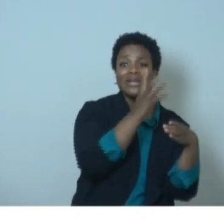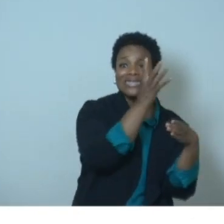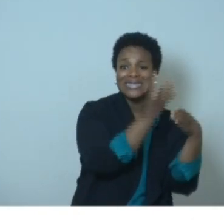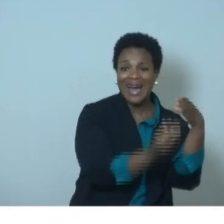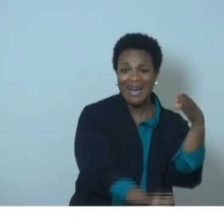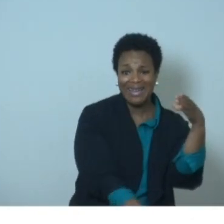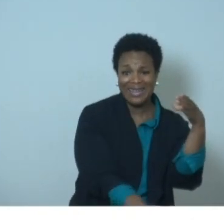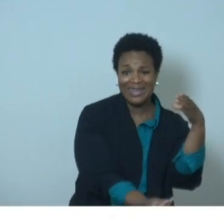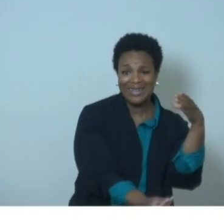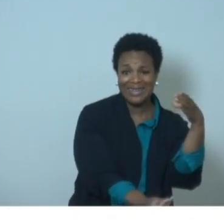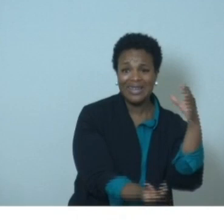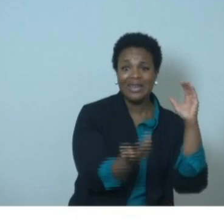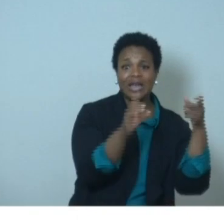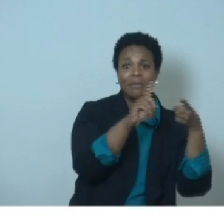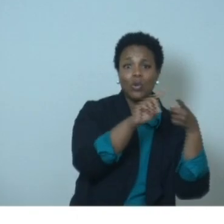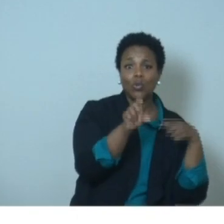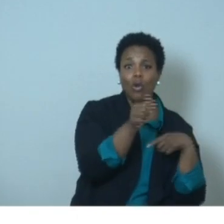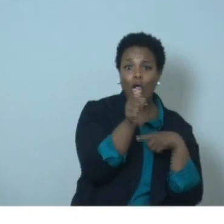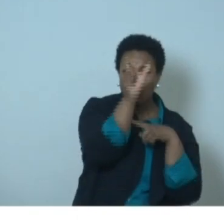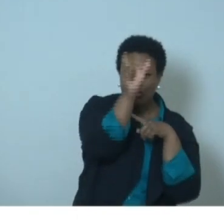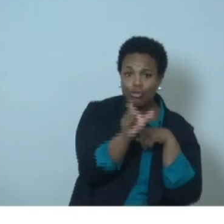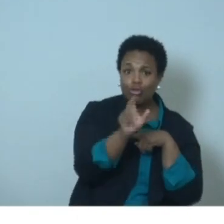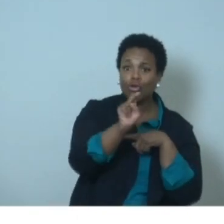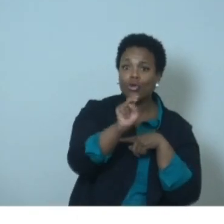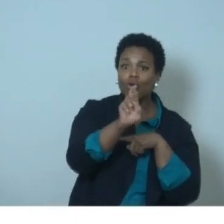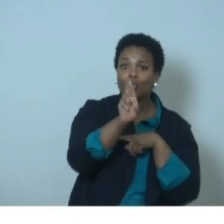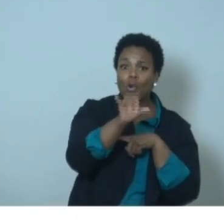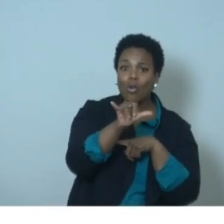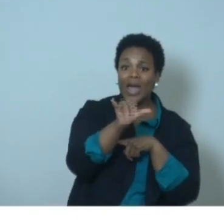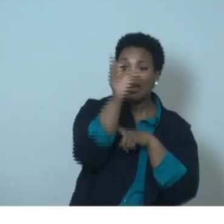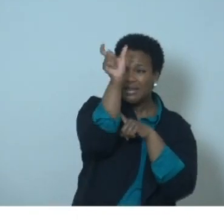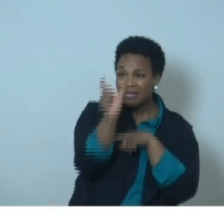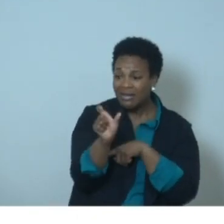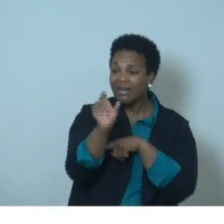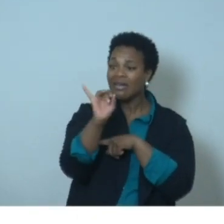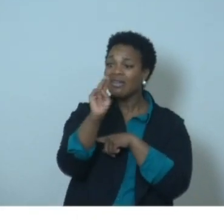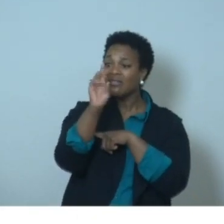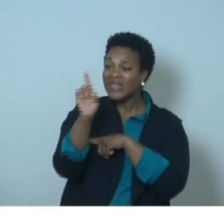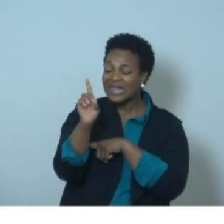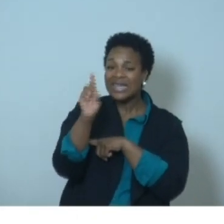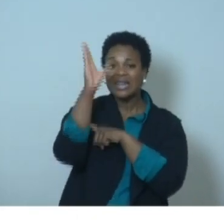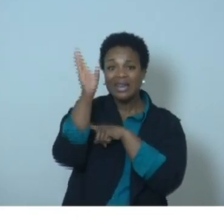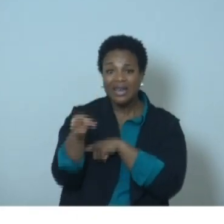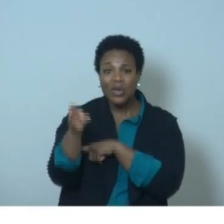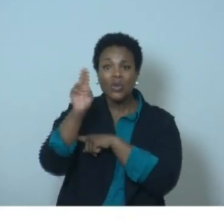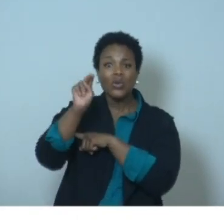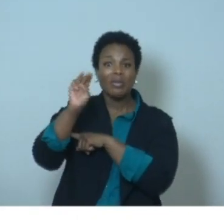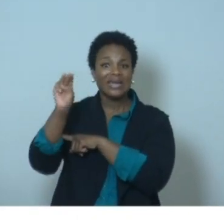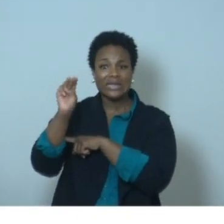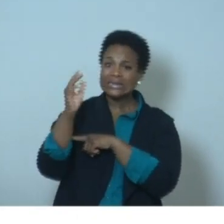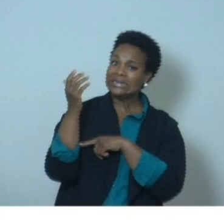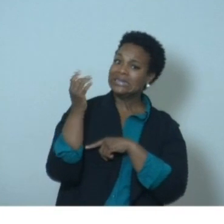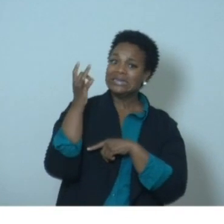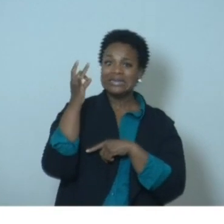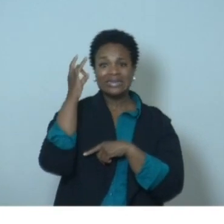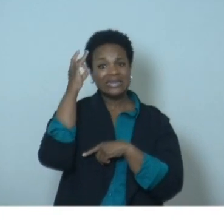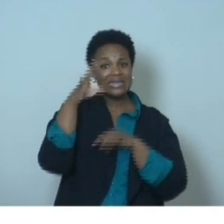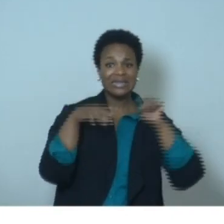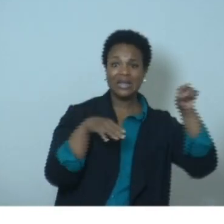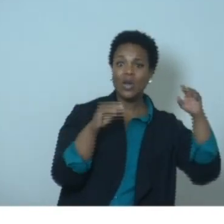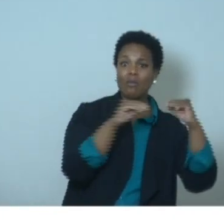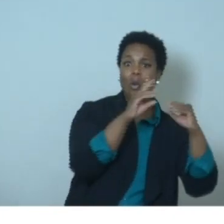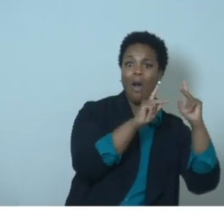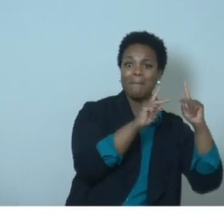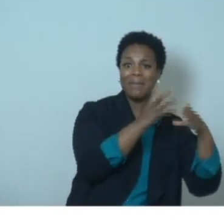they're almost double the United States and more than double New Mexico, so a much higher case